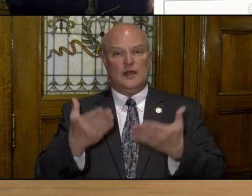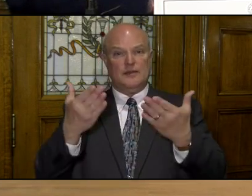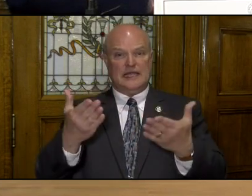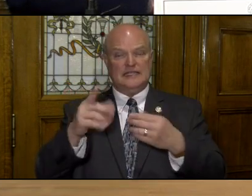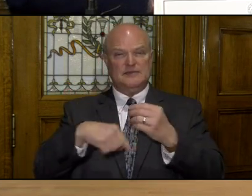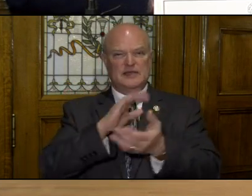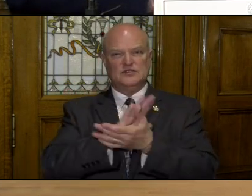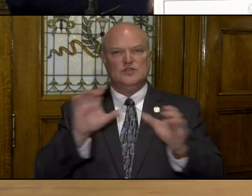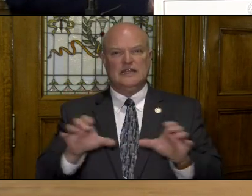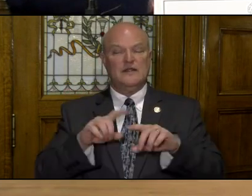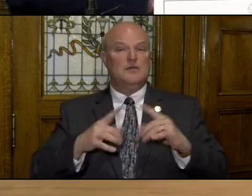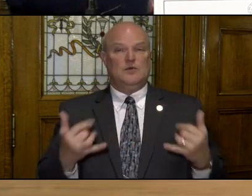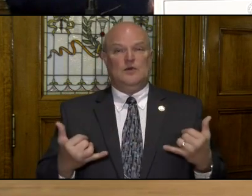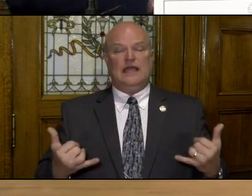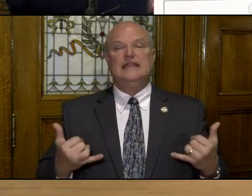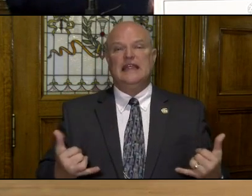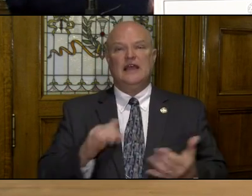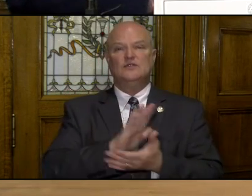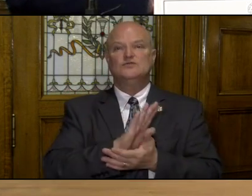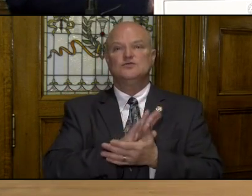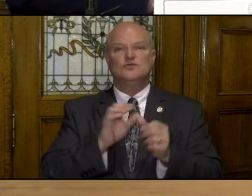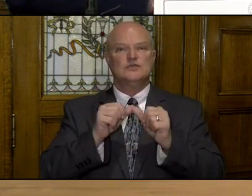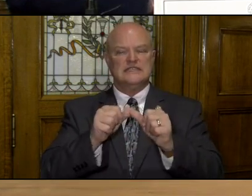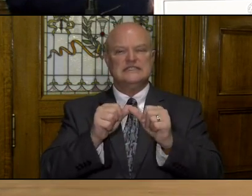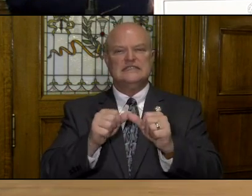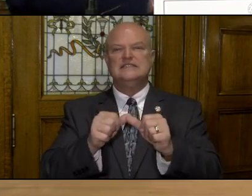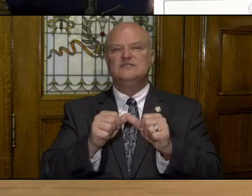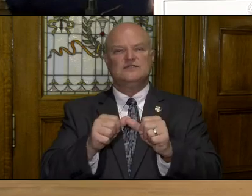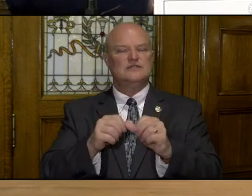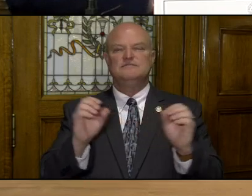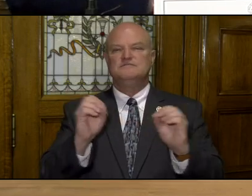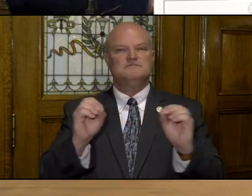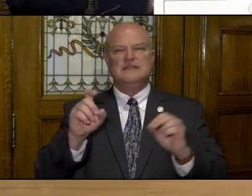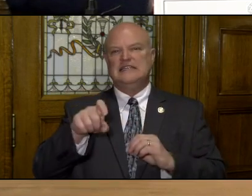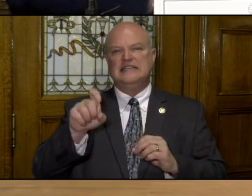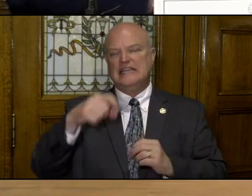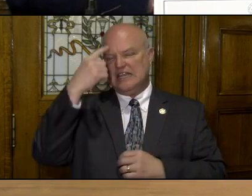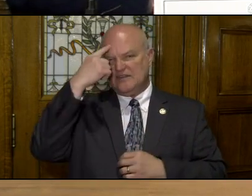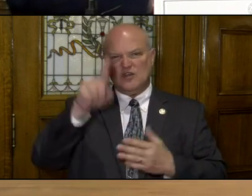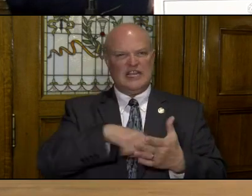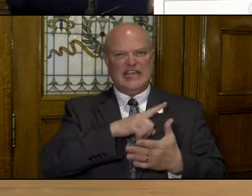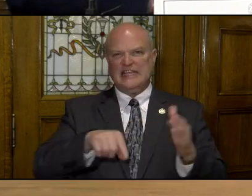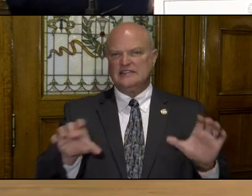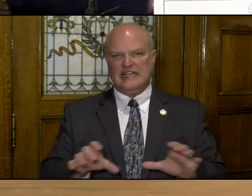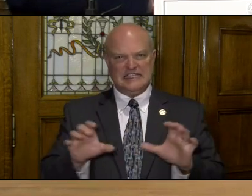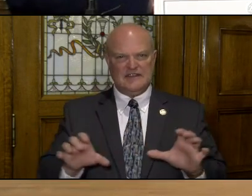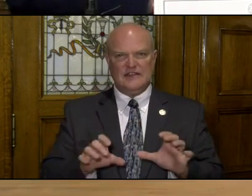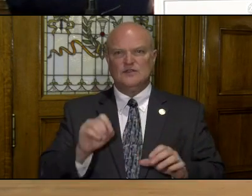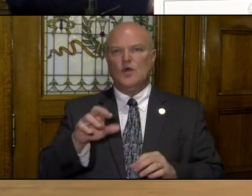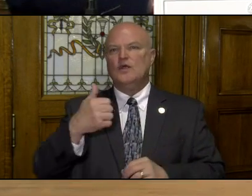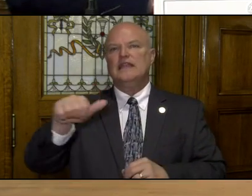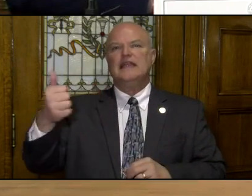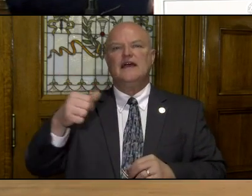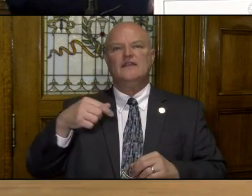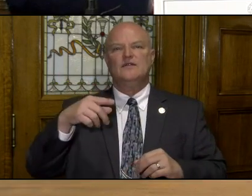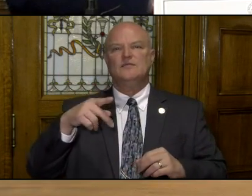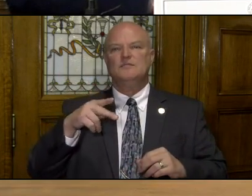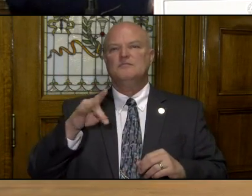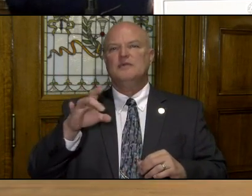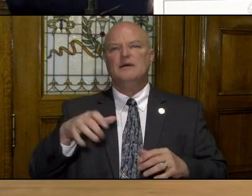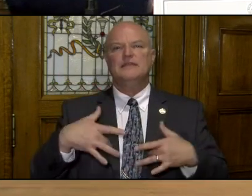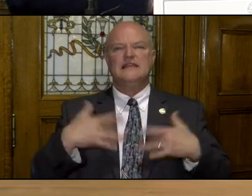regard to school activities. But at this point, school continues. There's not any need to cancel activities or any other public